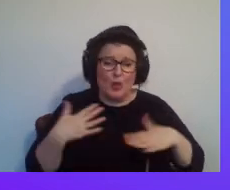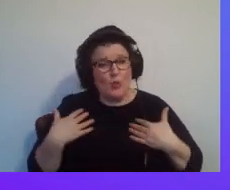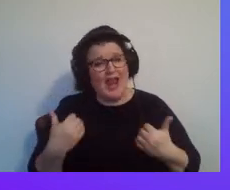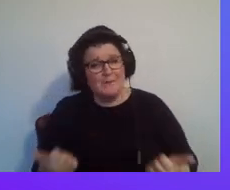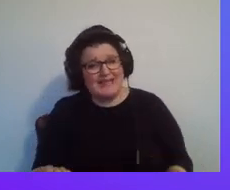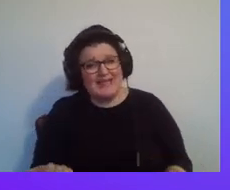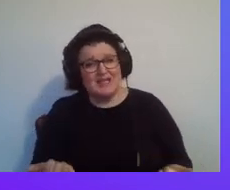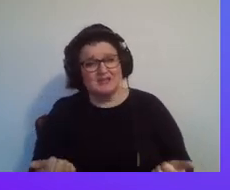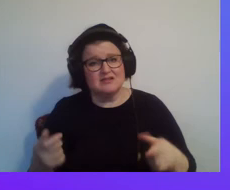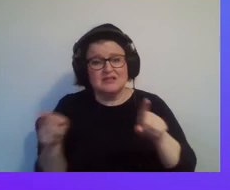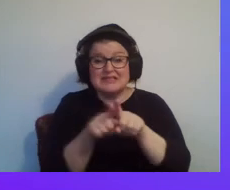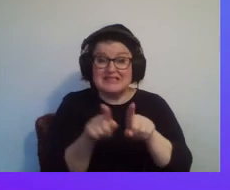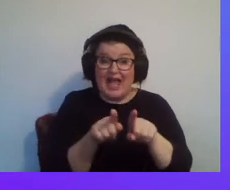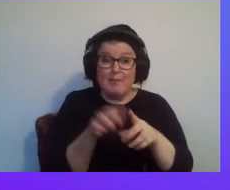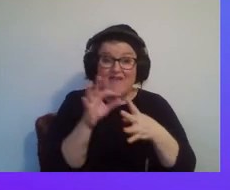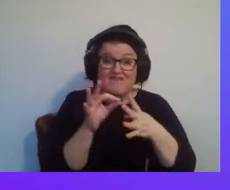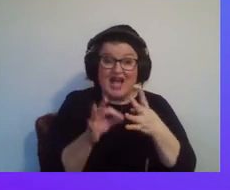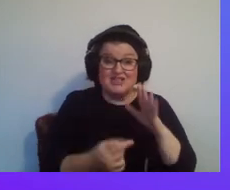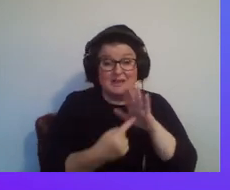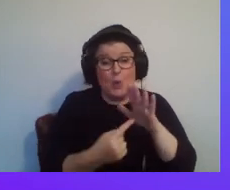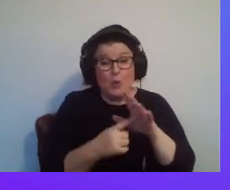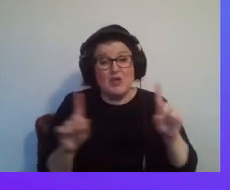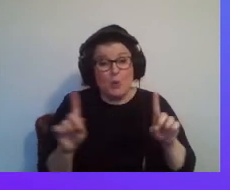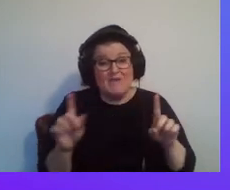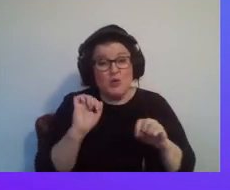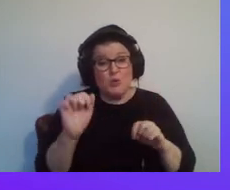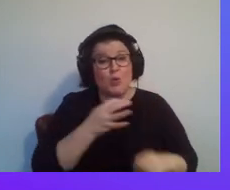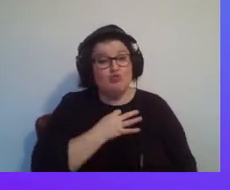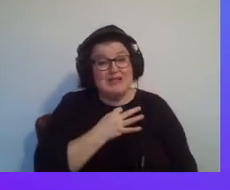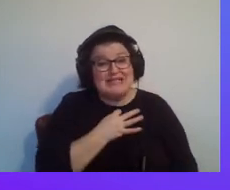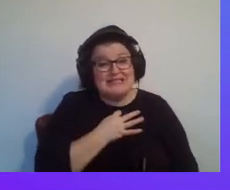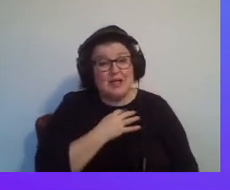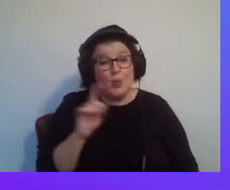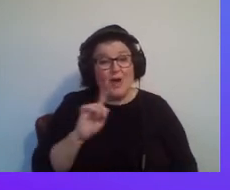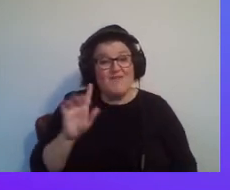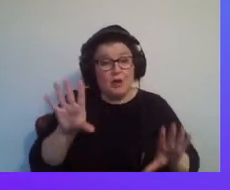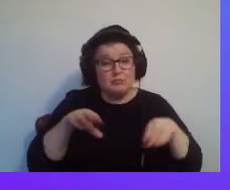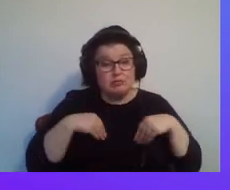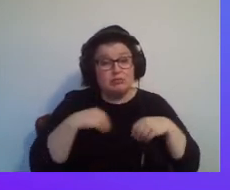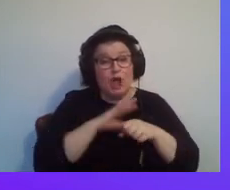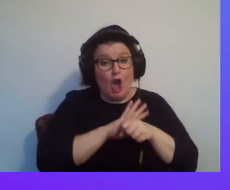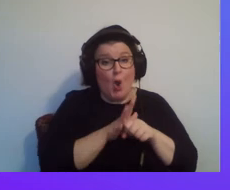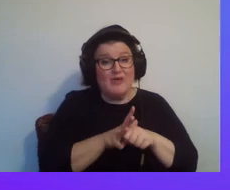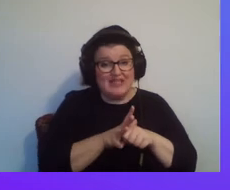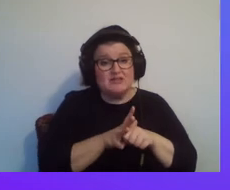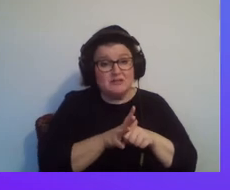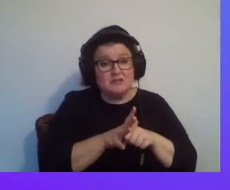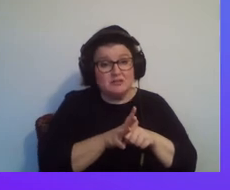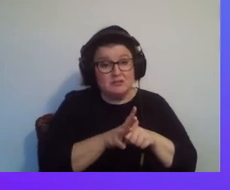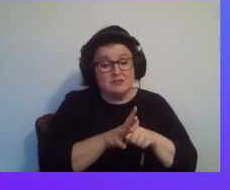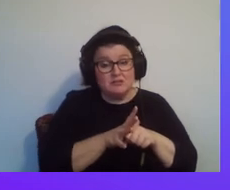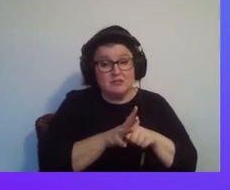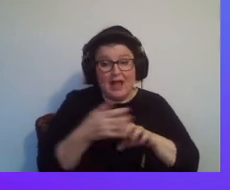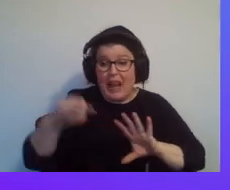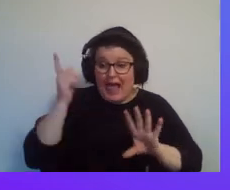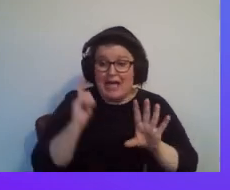same factors are important in driving your risk for acquiring COVID as well. And so the report that we did last year and the work that we're